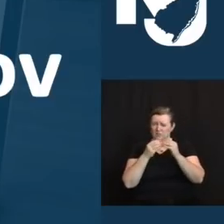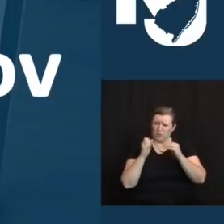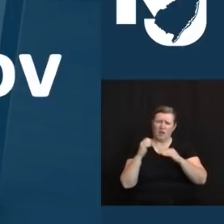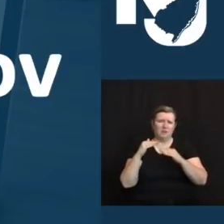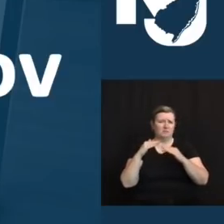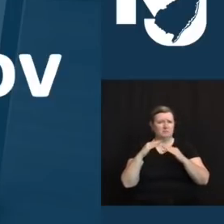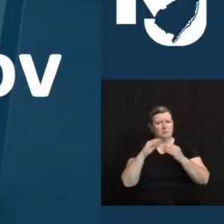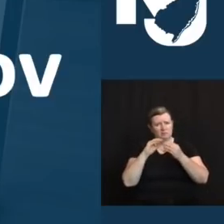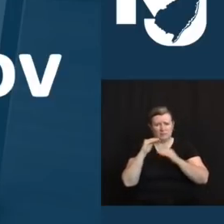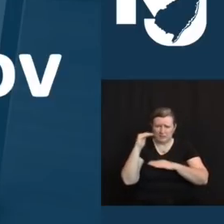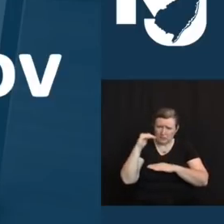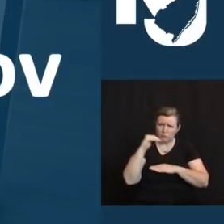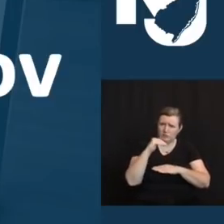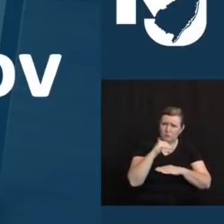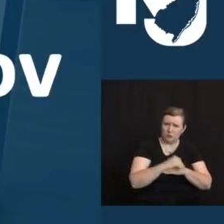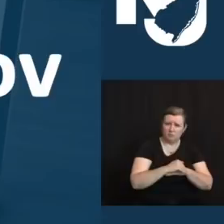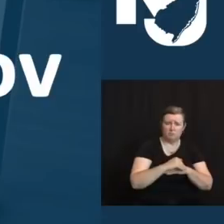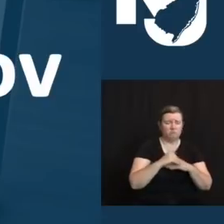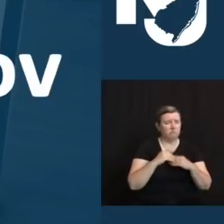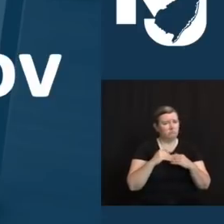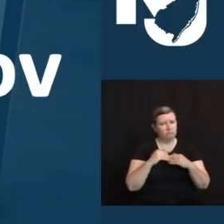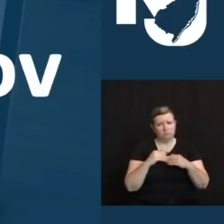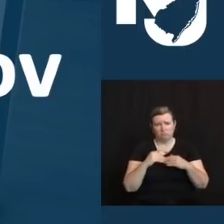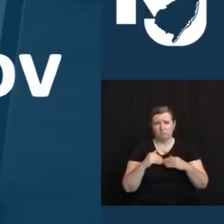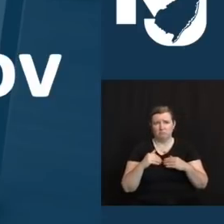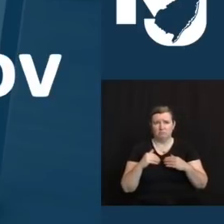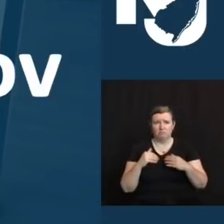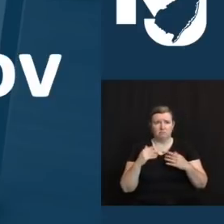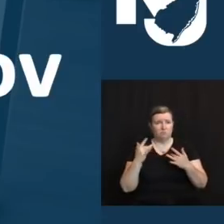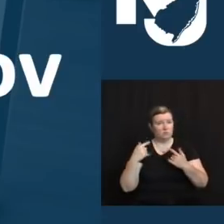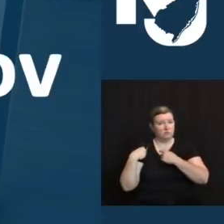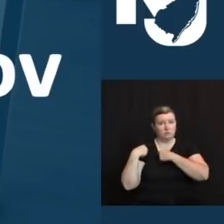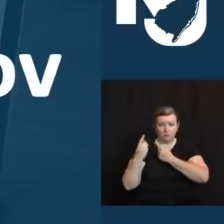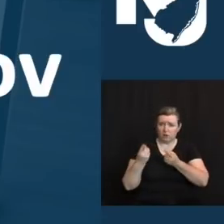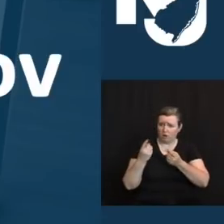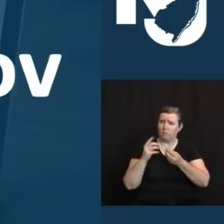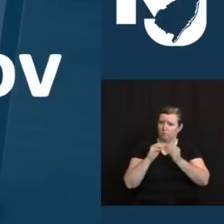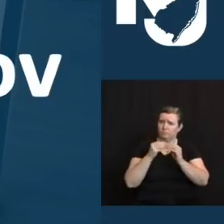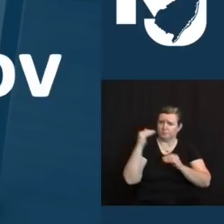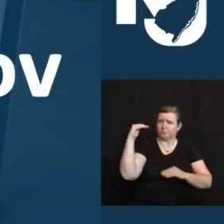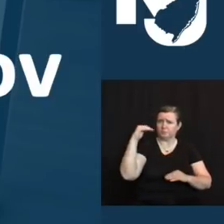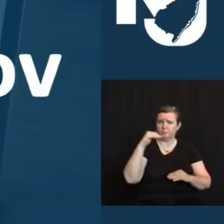know we can do it. I know you can do it, because you've been doing it and you continue to do it.